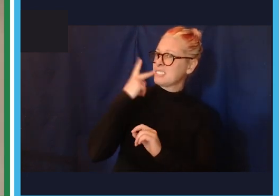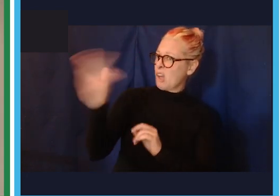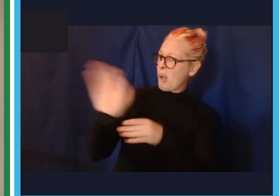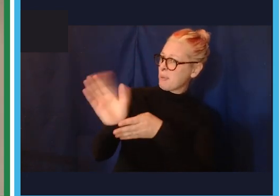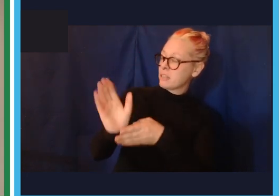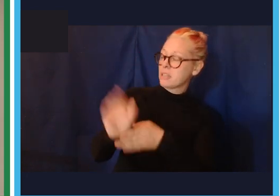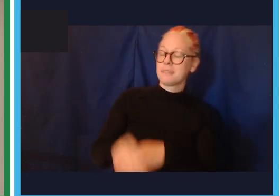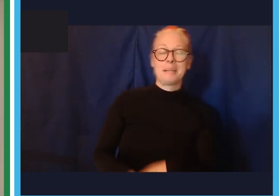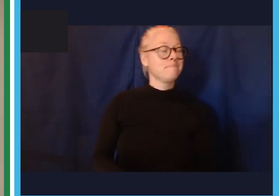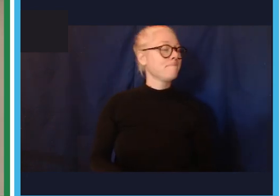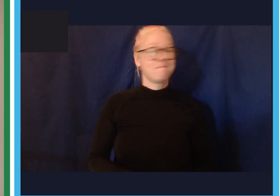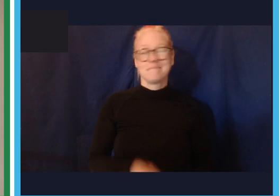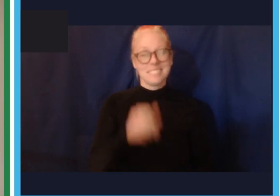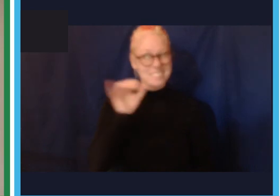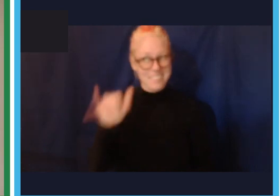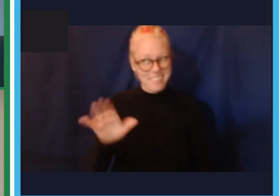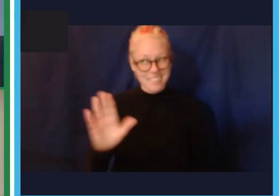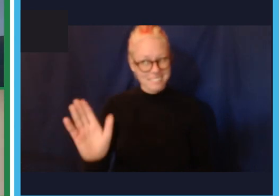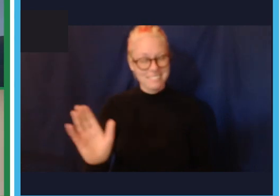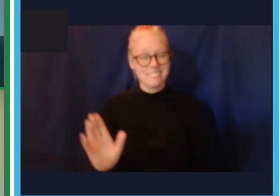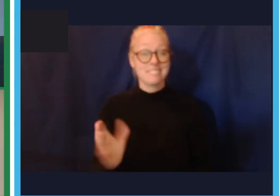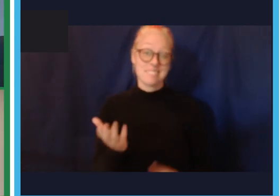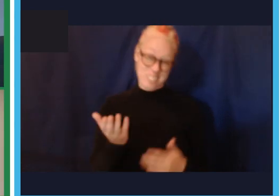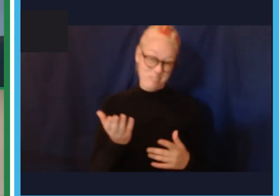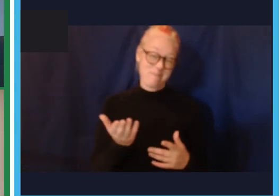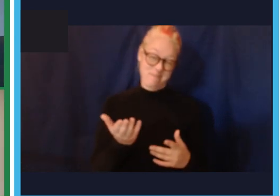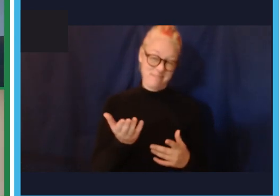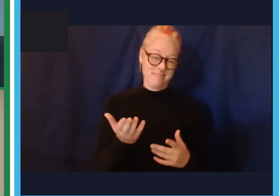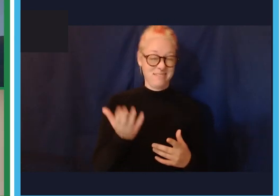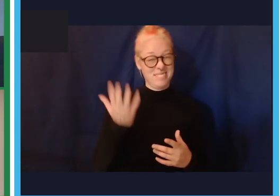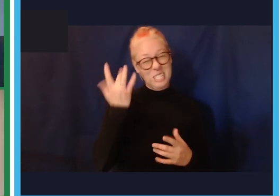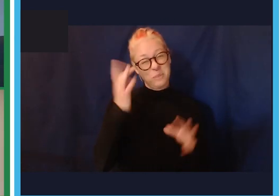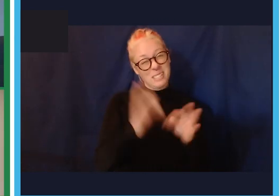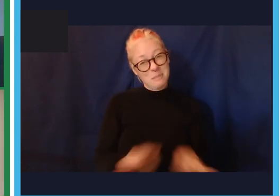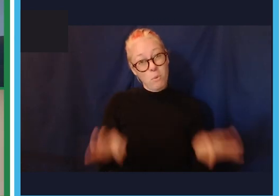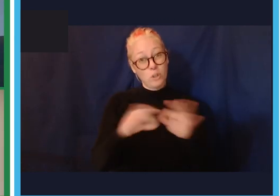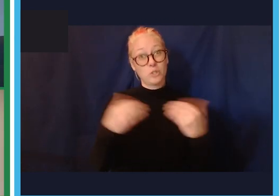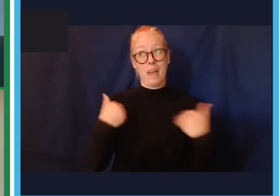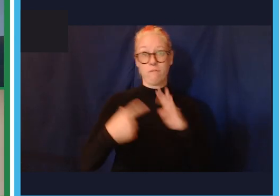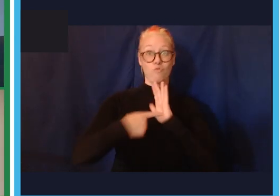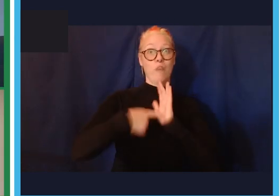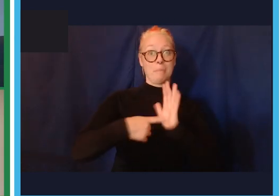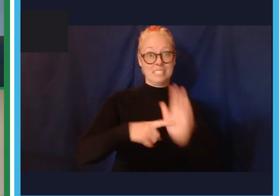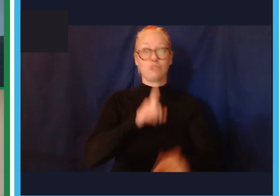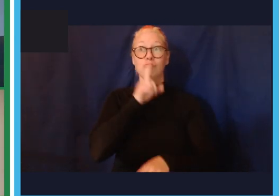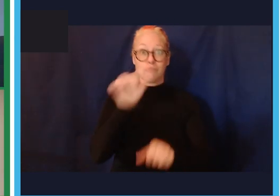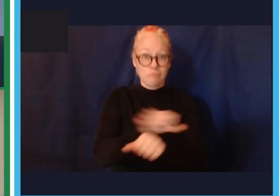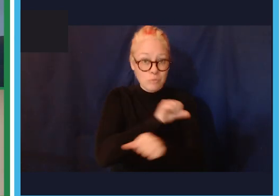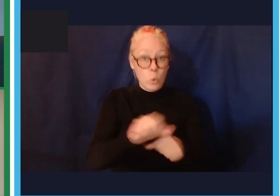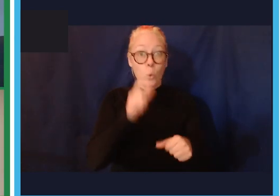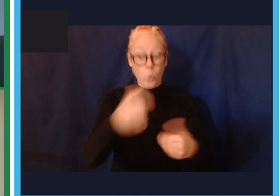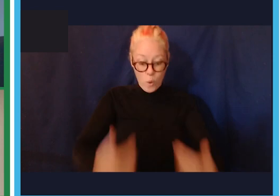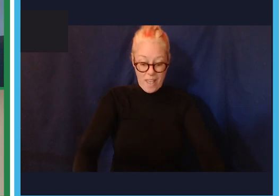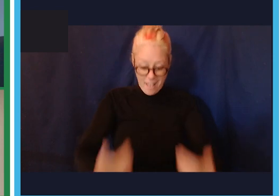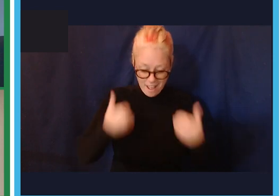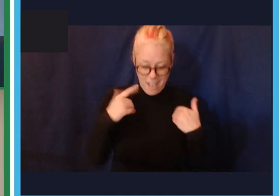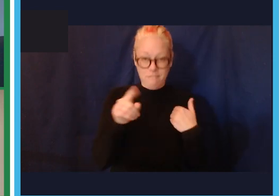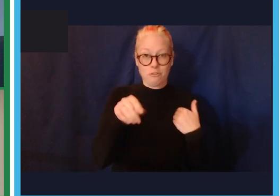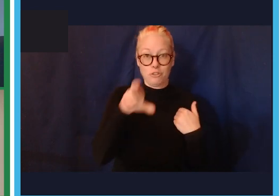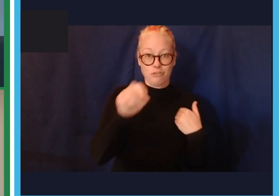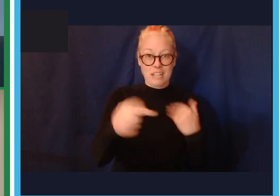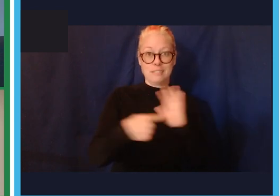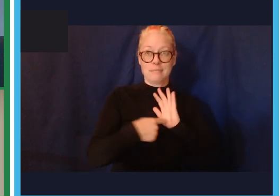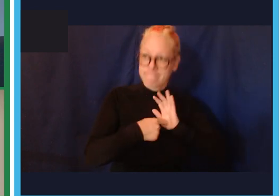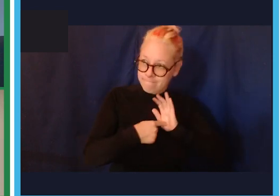on the creative side and correcting the narrative and doing away with those